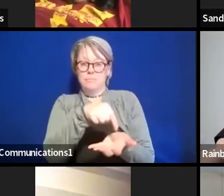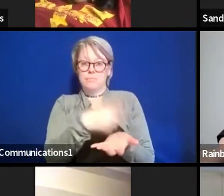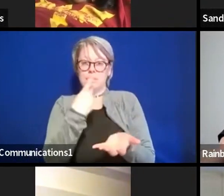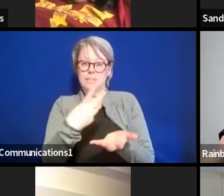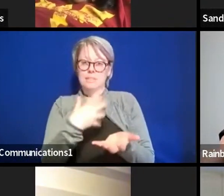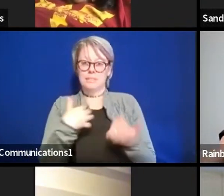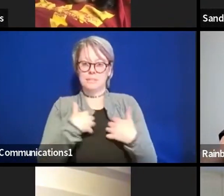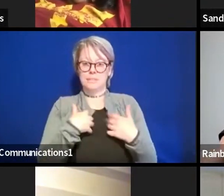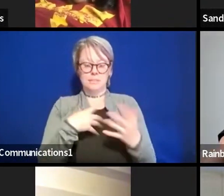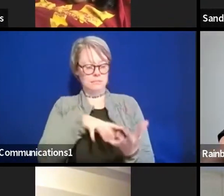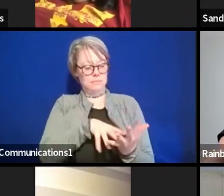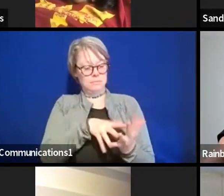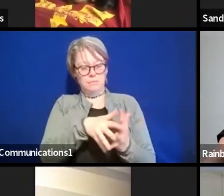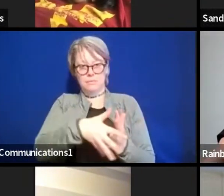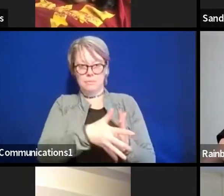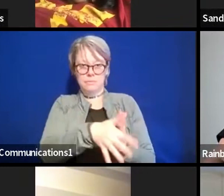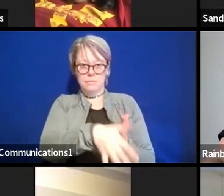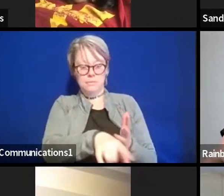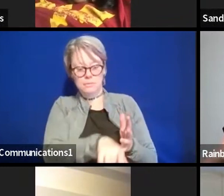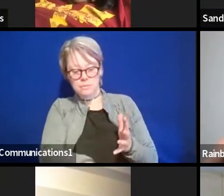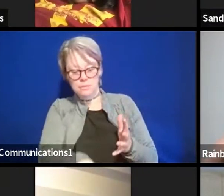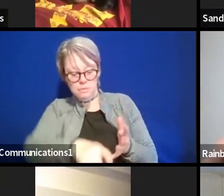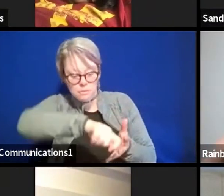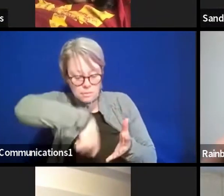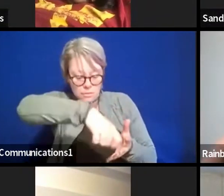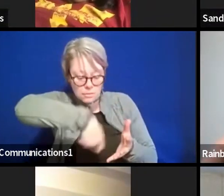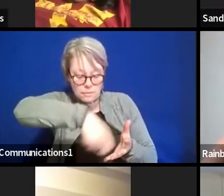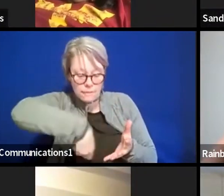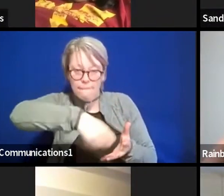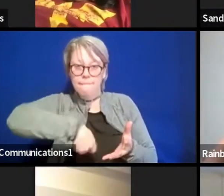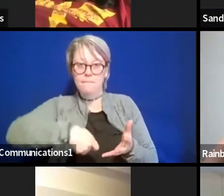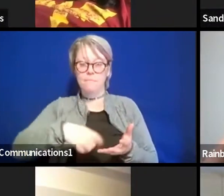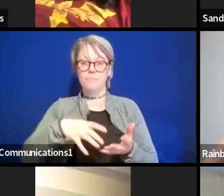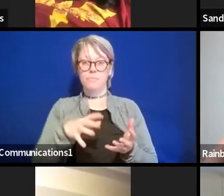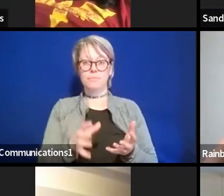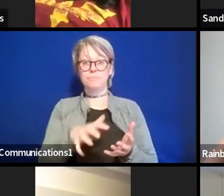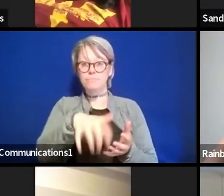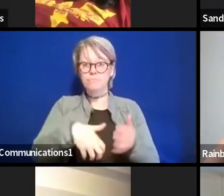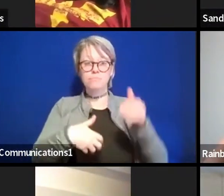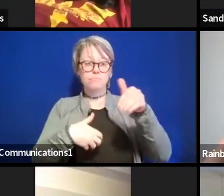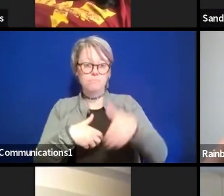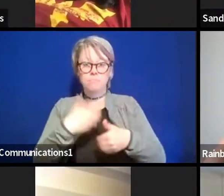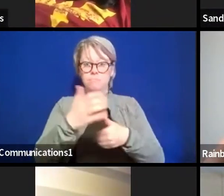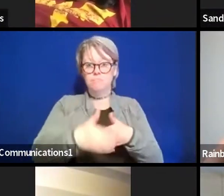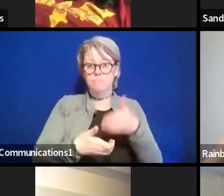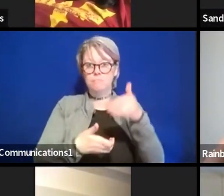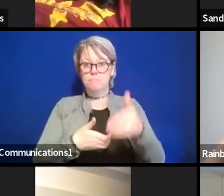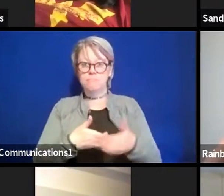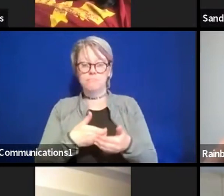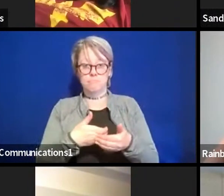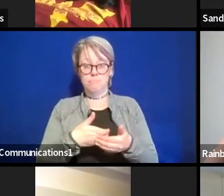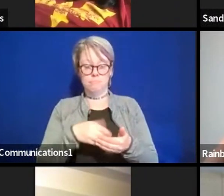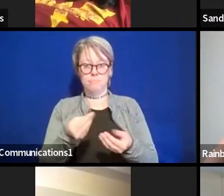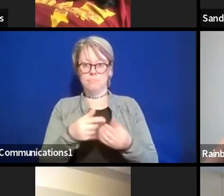root vanished into the ground, and with a trowel I cleared the area around the spot. I used my hands and a spoon to loosen the top layer